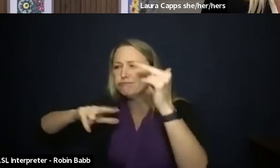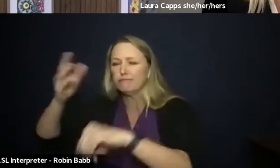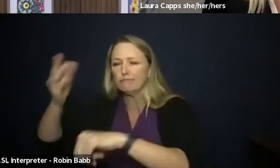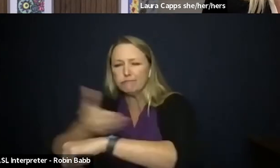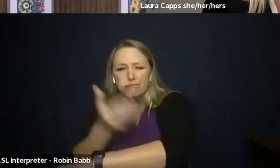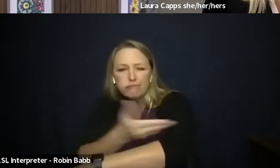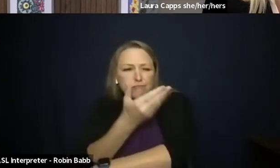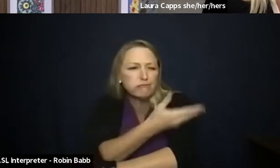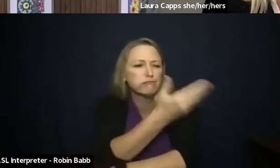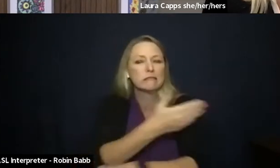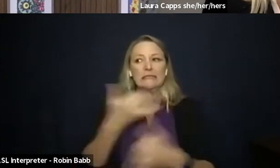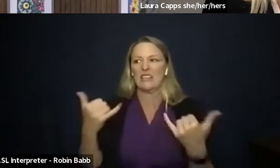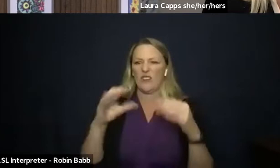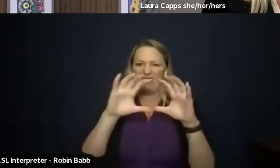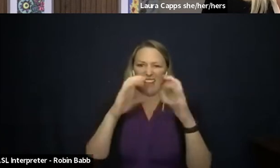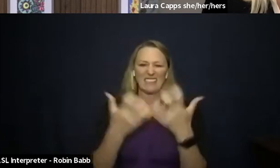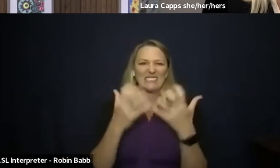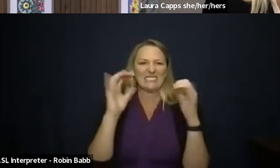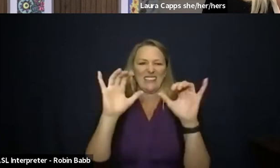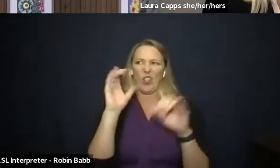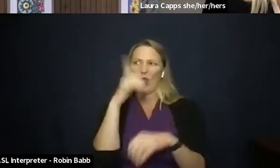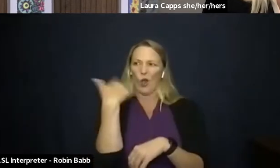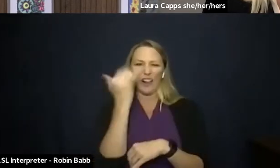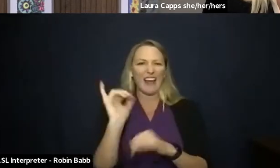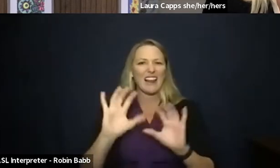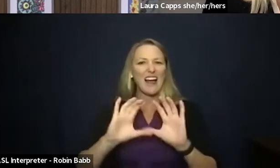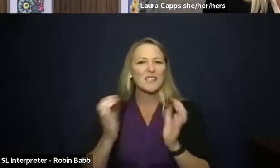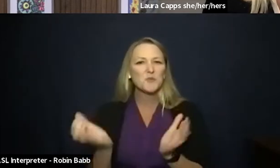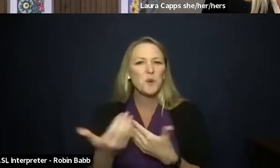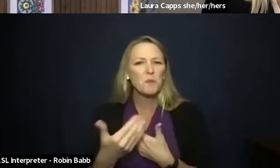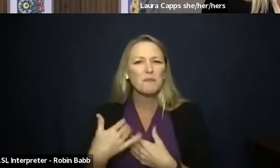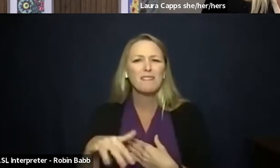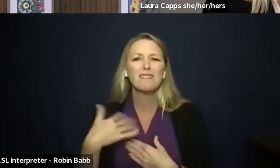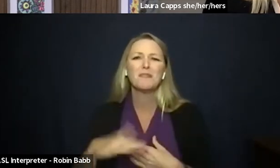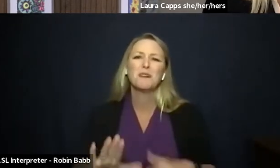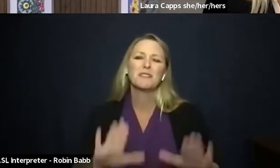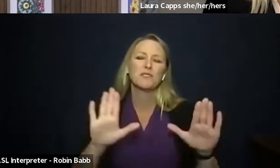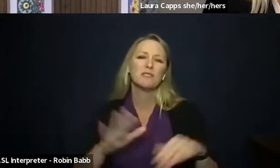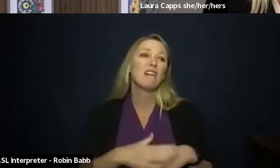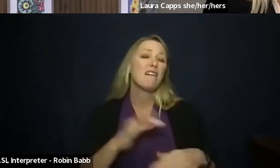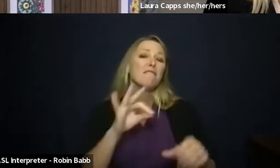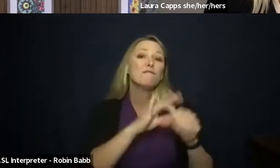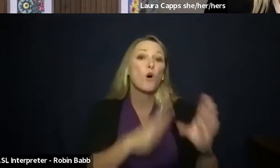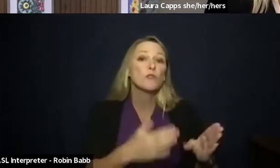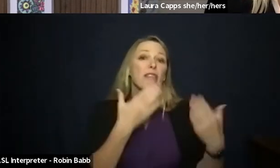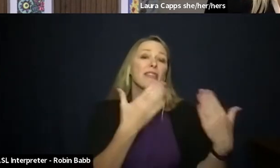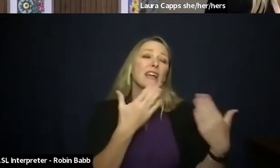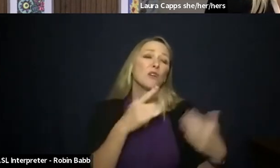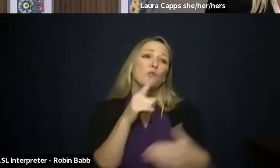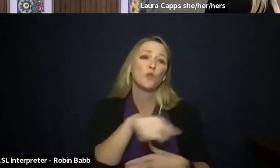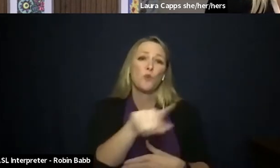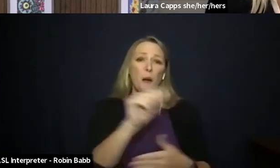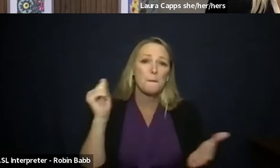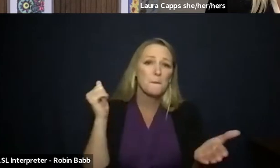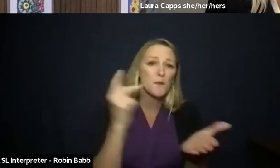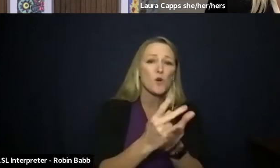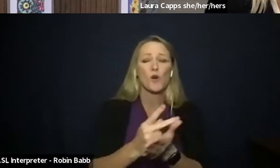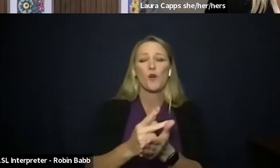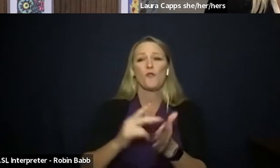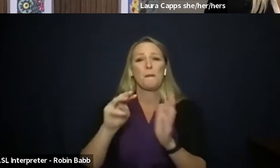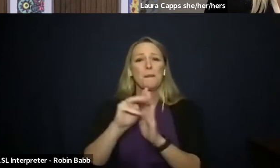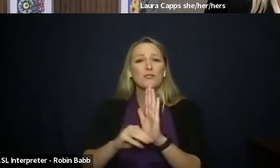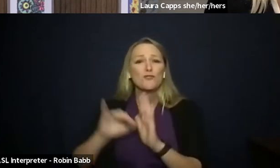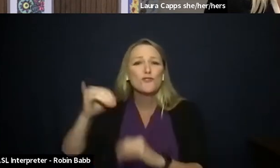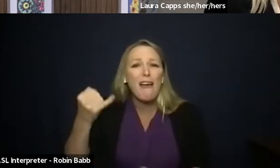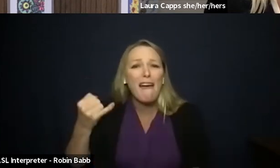weekend and it's great it's thank you to the voters for approving measure j there's your tax money at work and it's